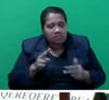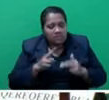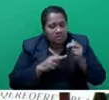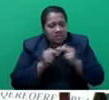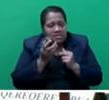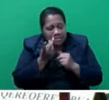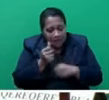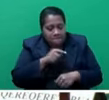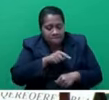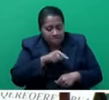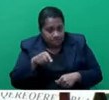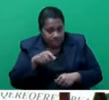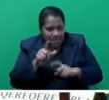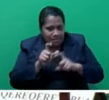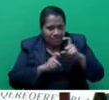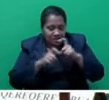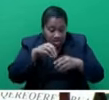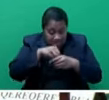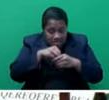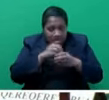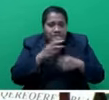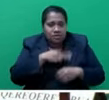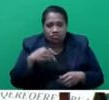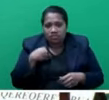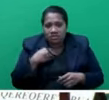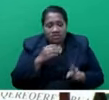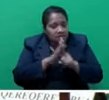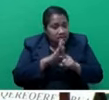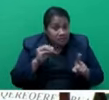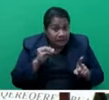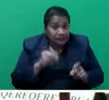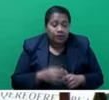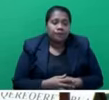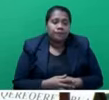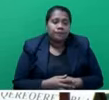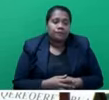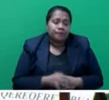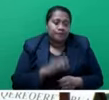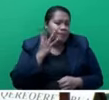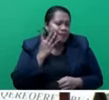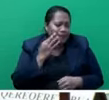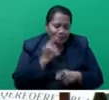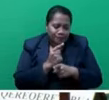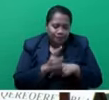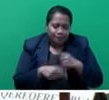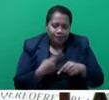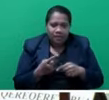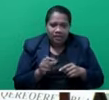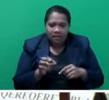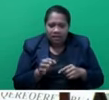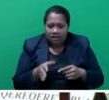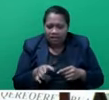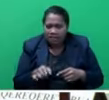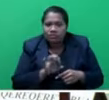those capacities within the ministry. For example, when we talked about the shortage of drugs in